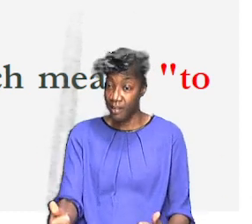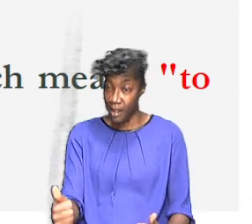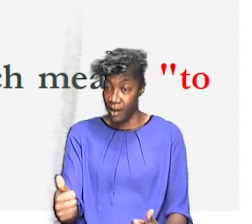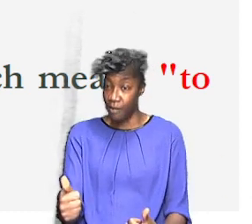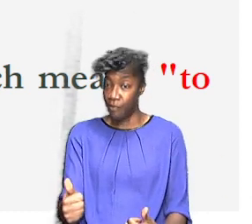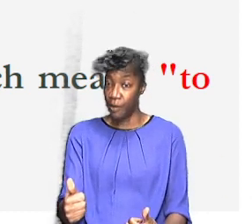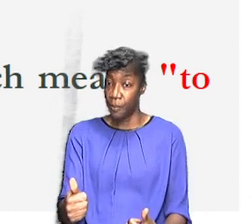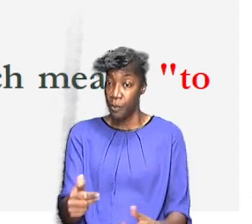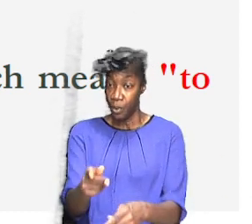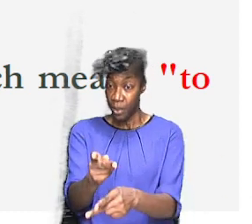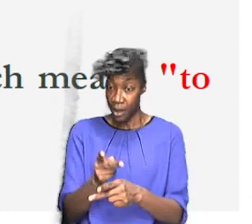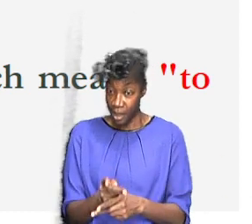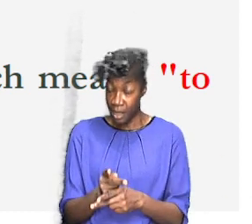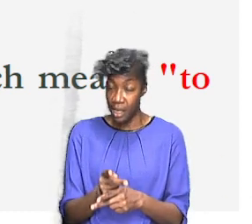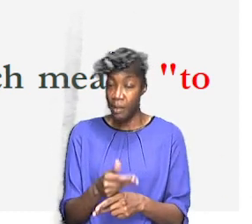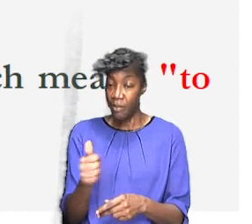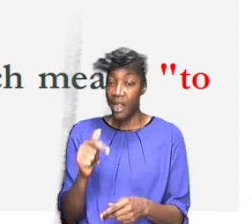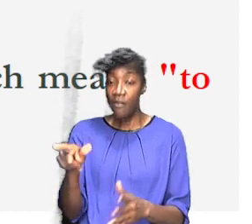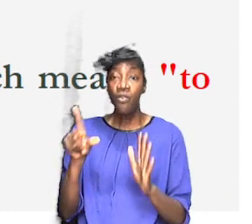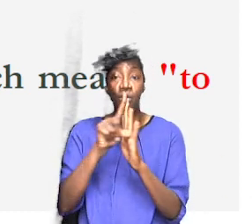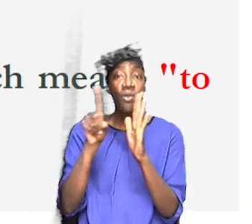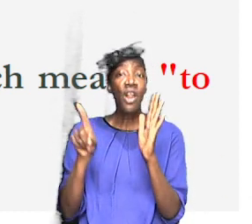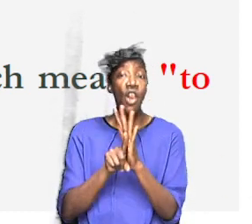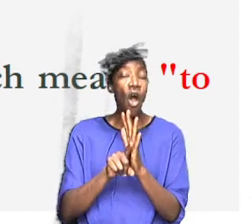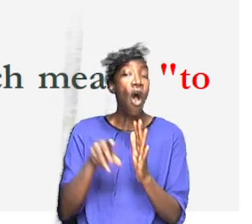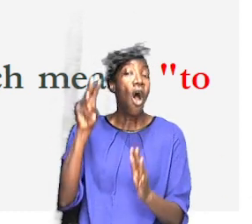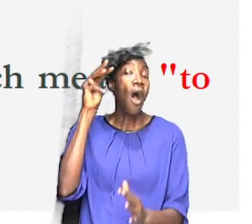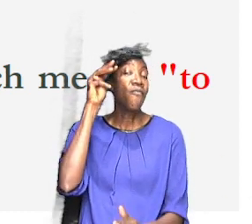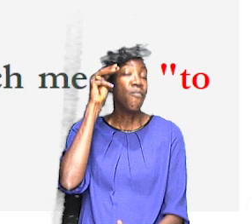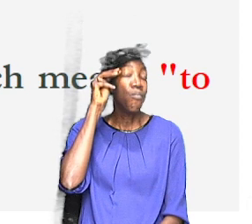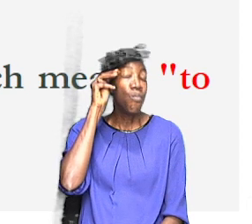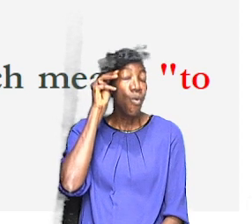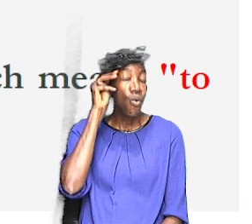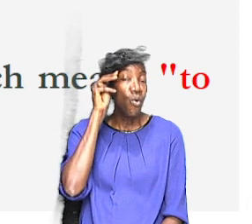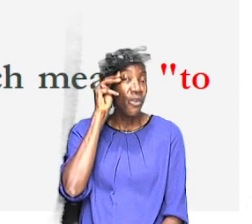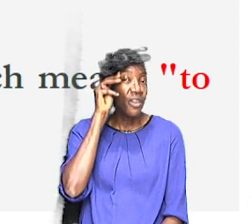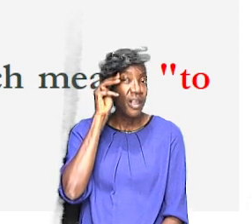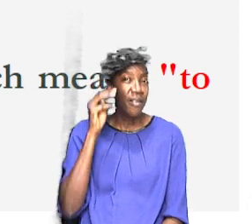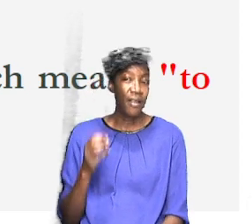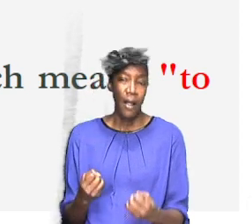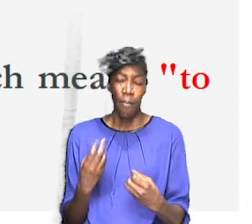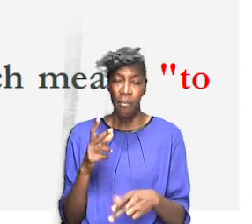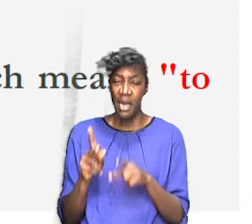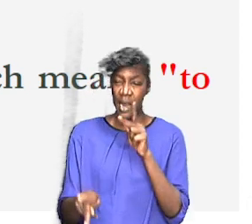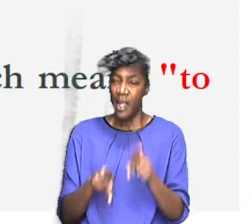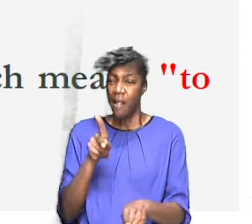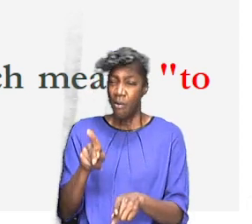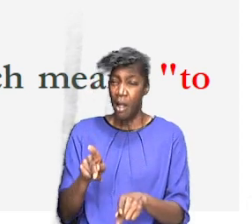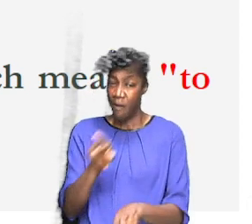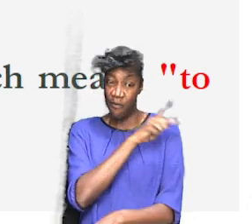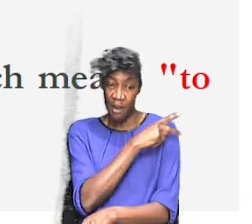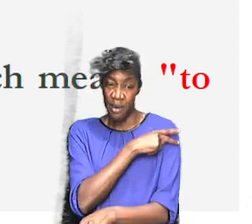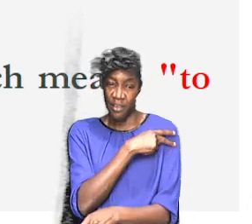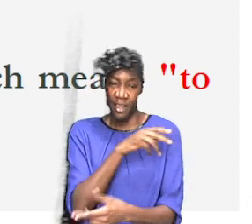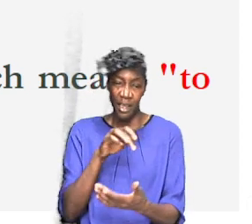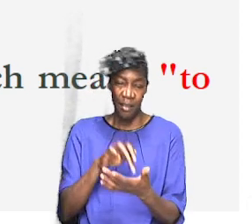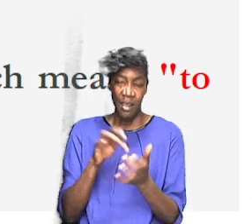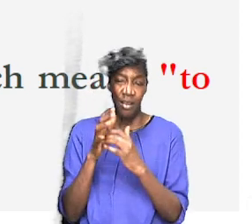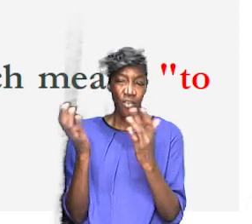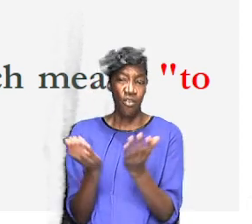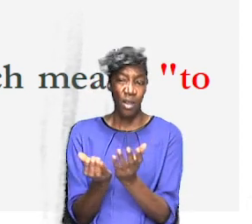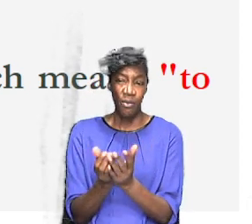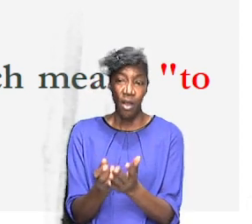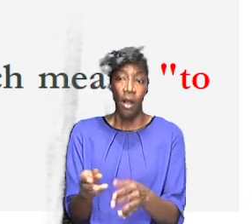to keep themselves, as it were, to the laws of Moses and the Talmud. And there are many Pharisees in scriptures, brethren. Paul himself was a